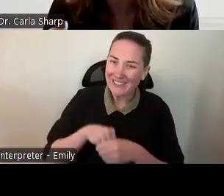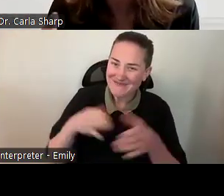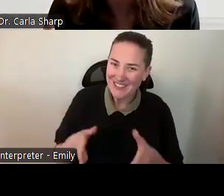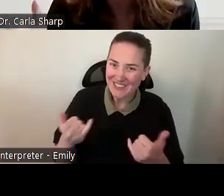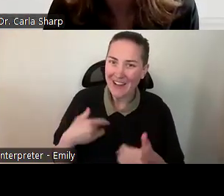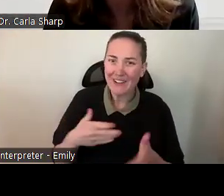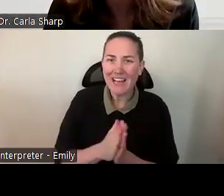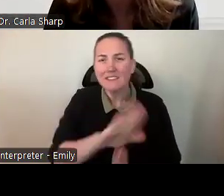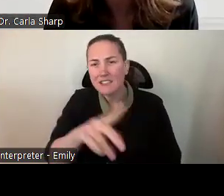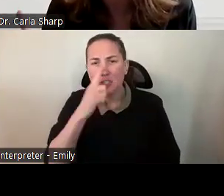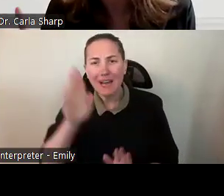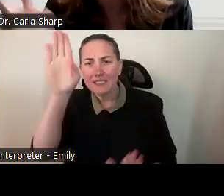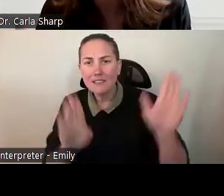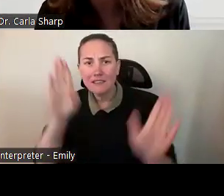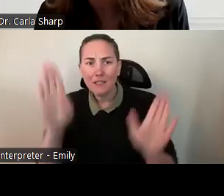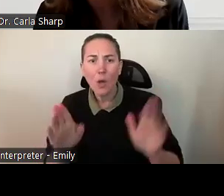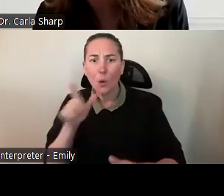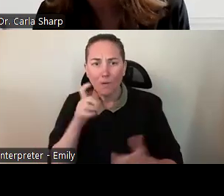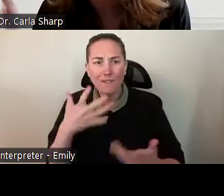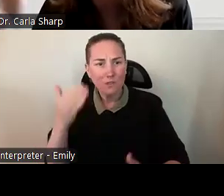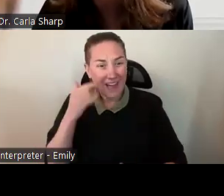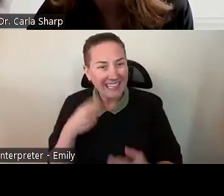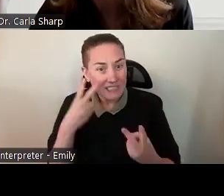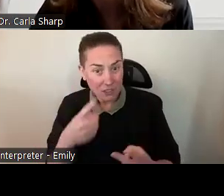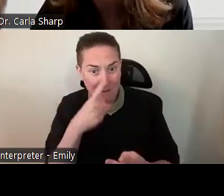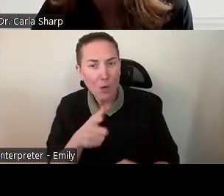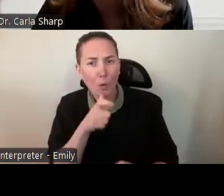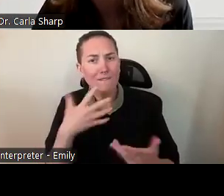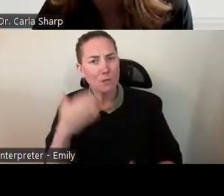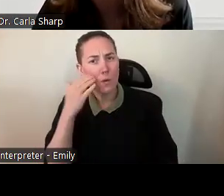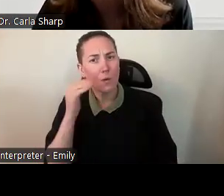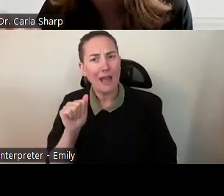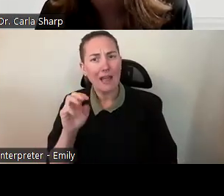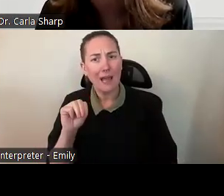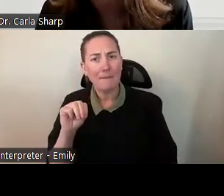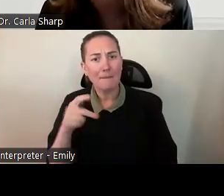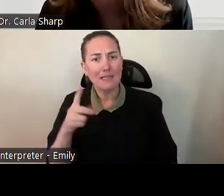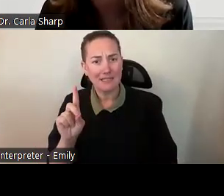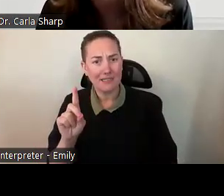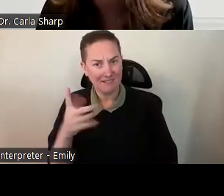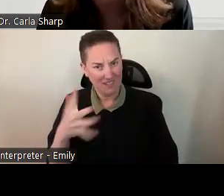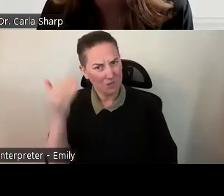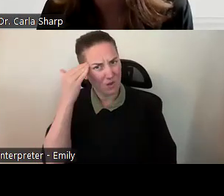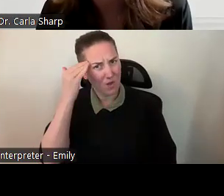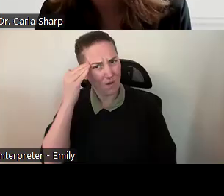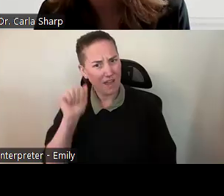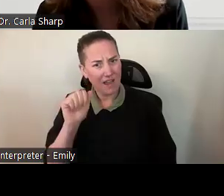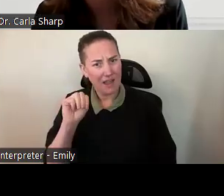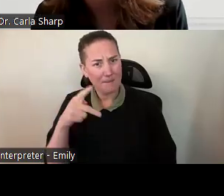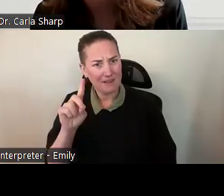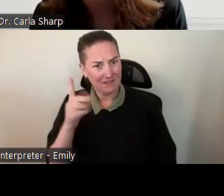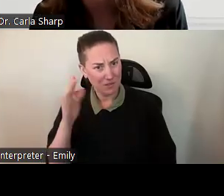how familiar you are with the AMPD. I can actually see you, so I may ask if you can just put up your hand if you are very familiar with the